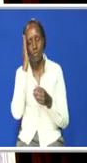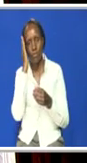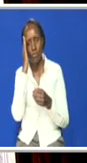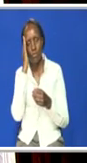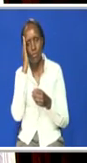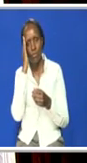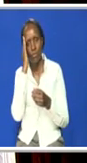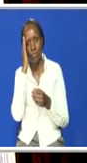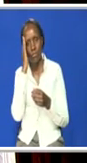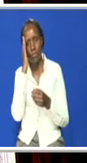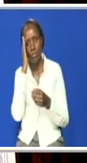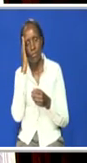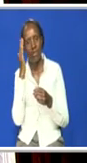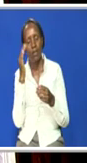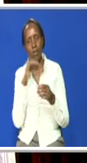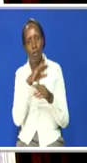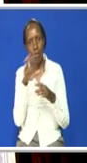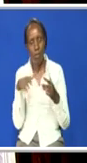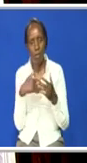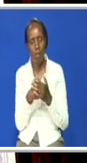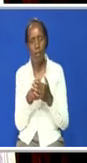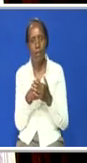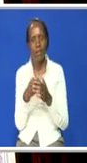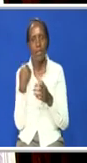the total number.